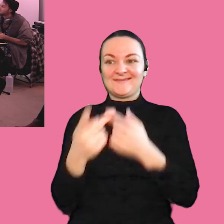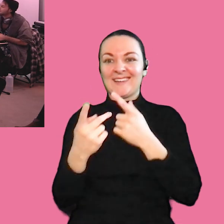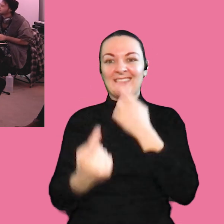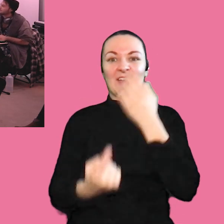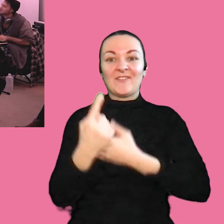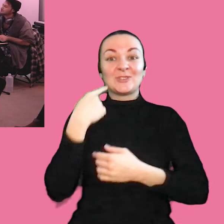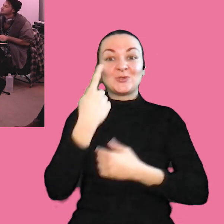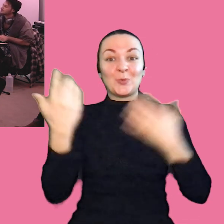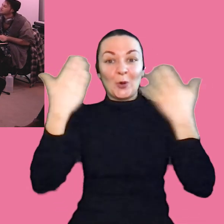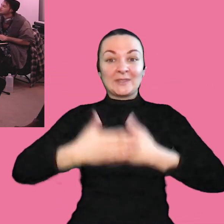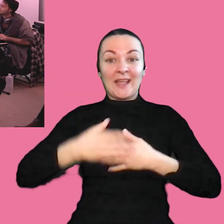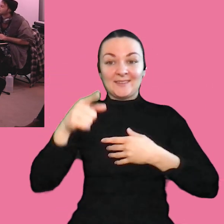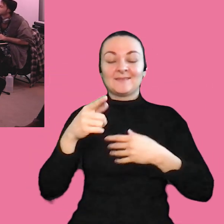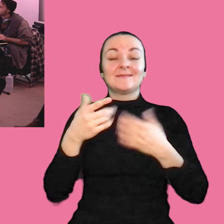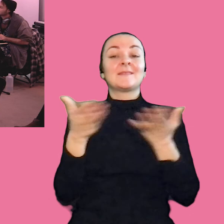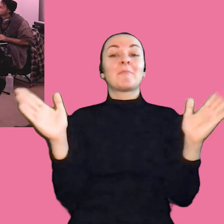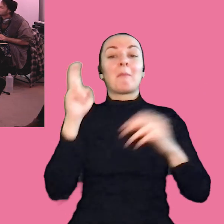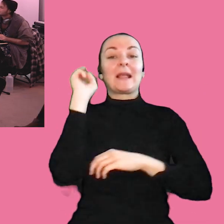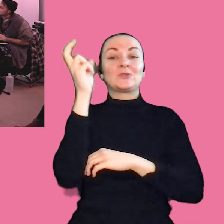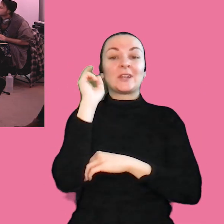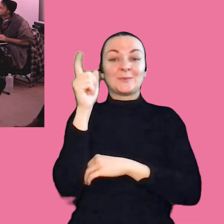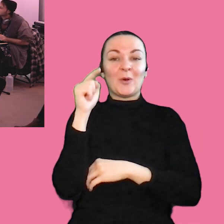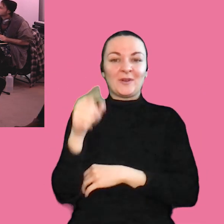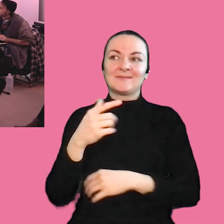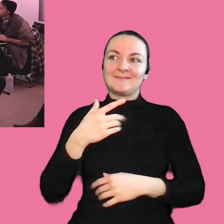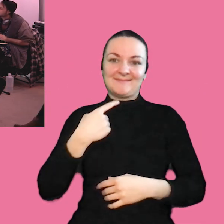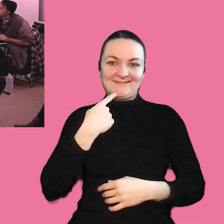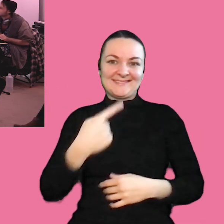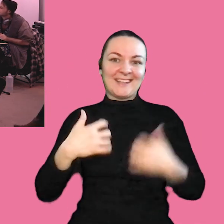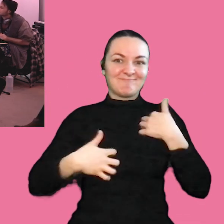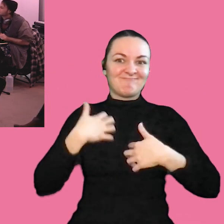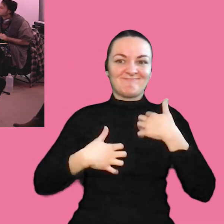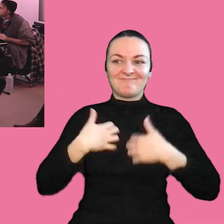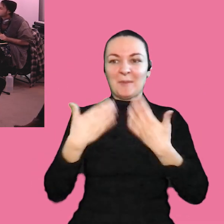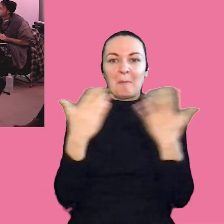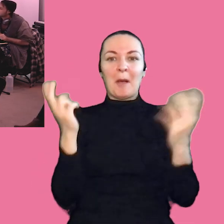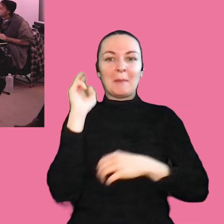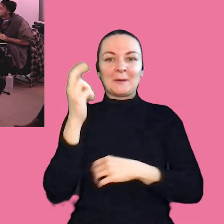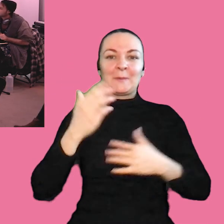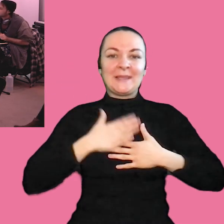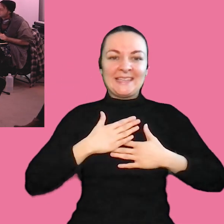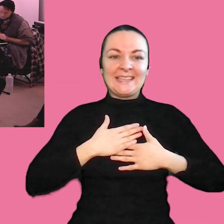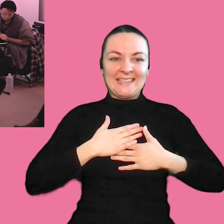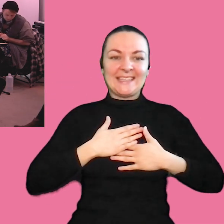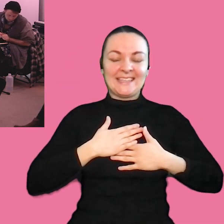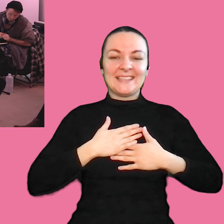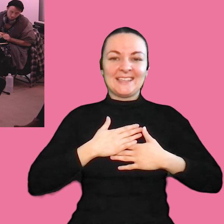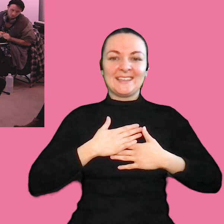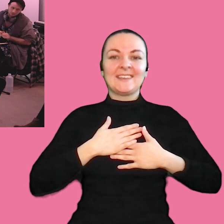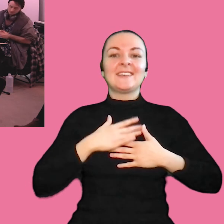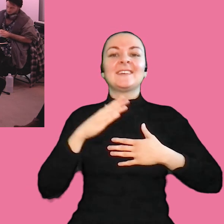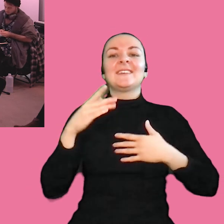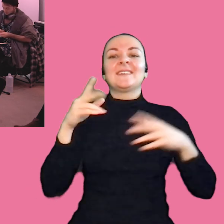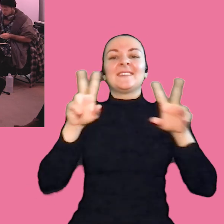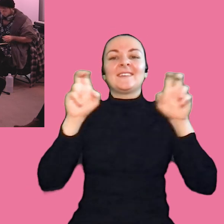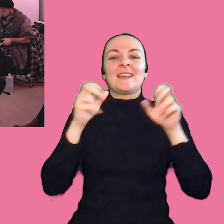event that's happening here tomorrow night about public transport. I mentioned I'm passionate about public transport. I helped to set up the